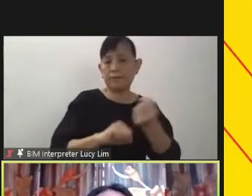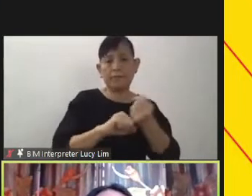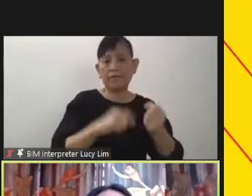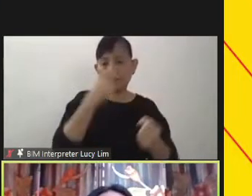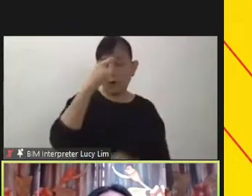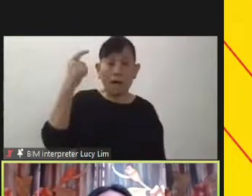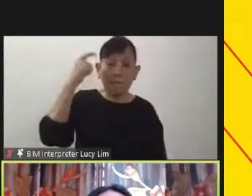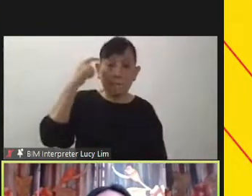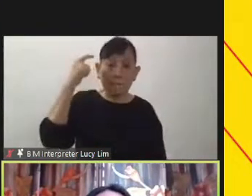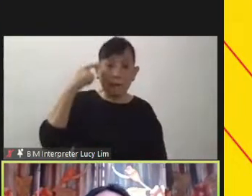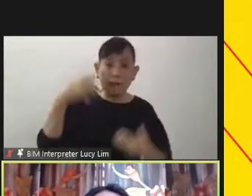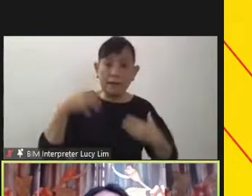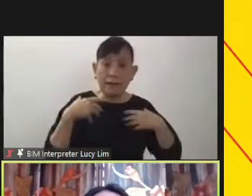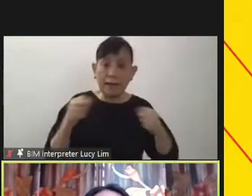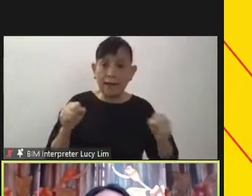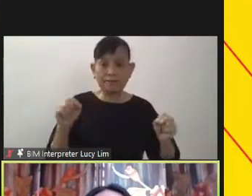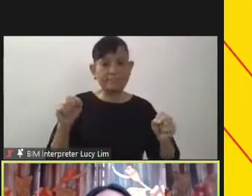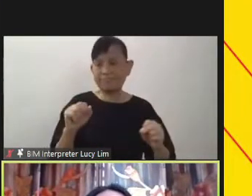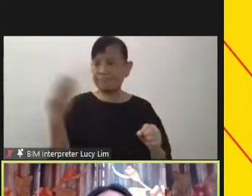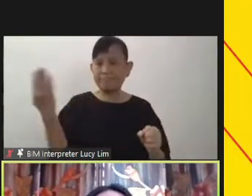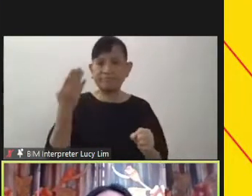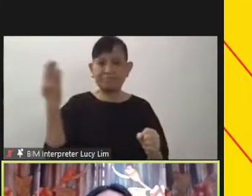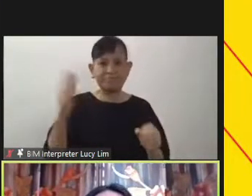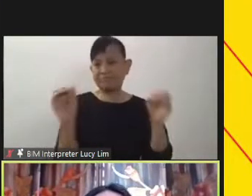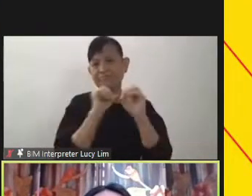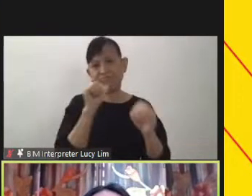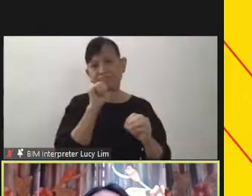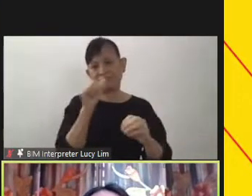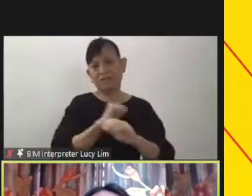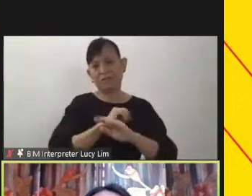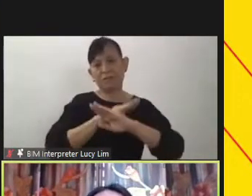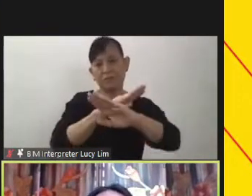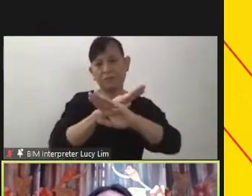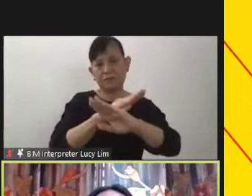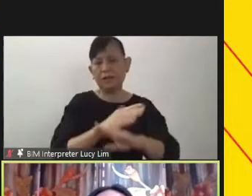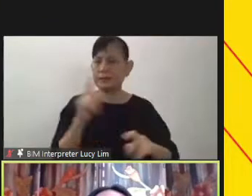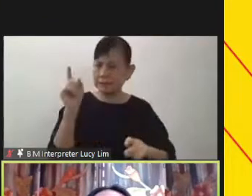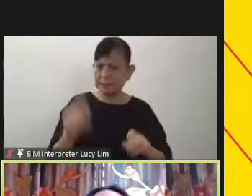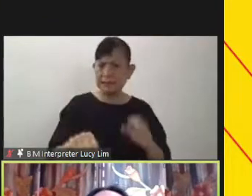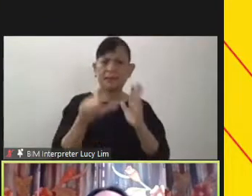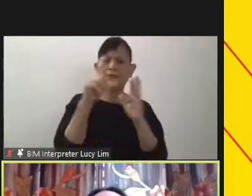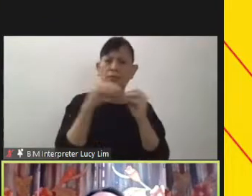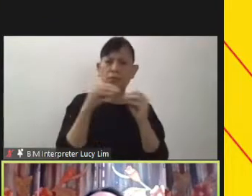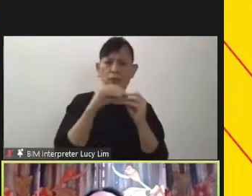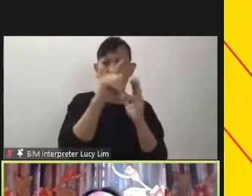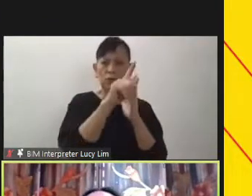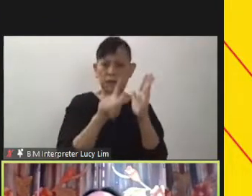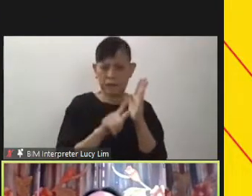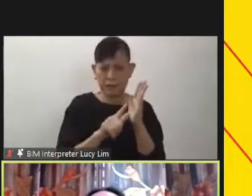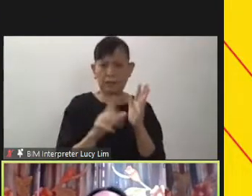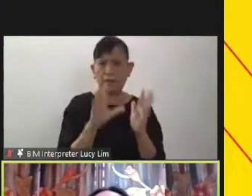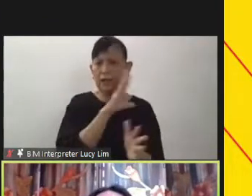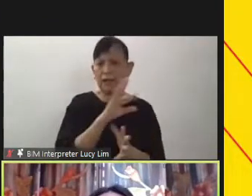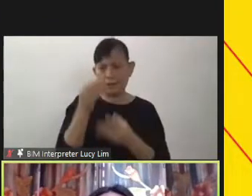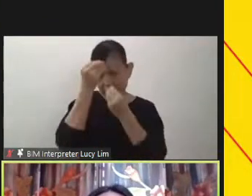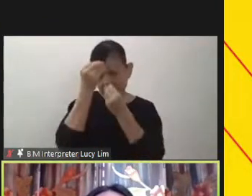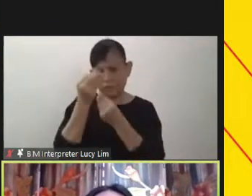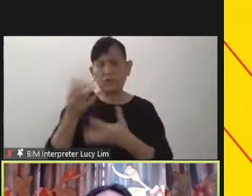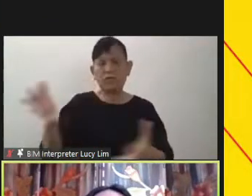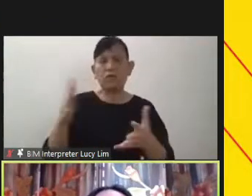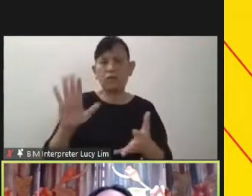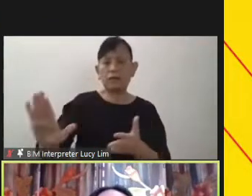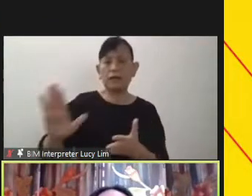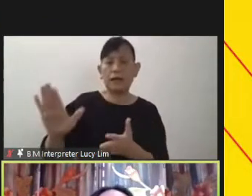You need more legal, you need more legal protection as well. And you have to inform the procedures and their